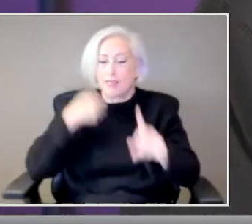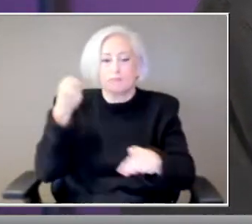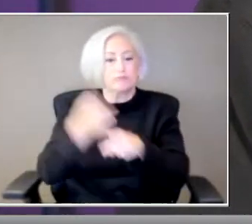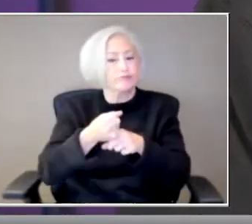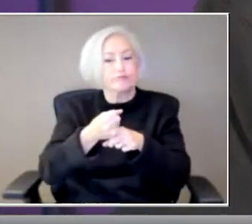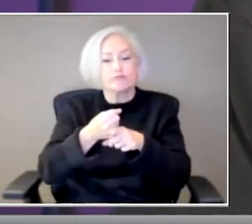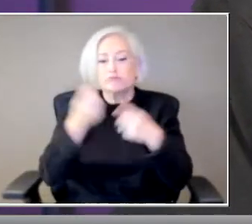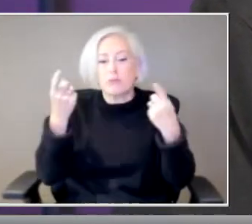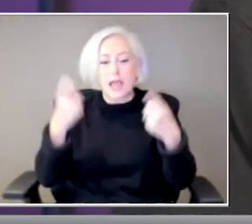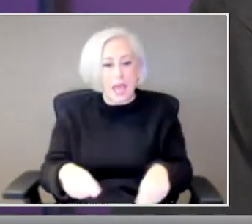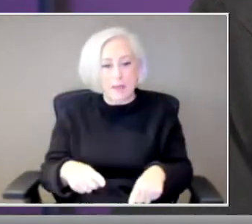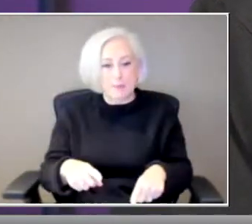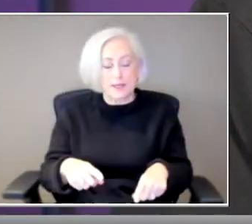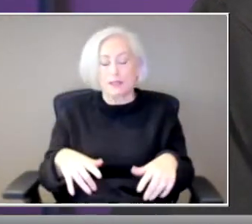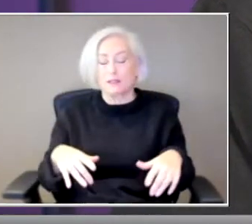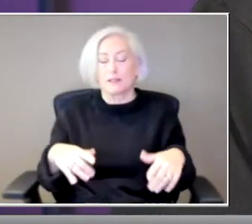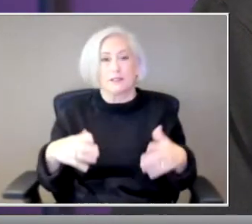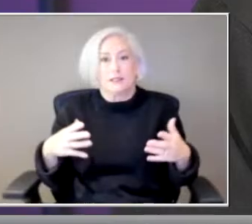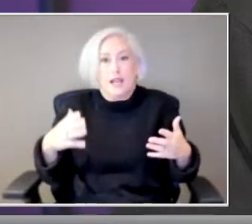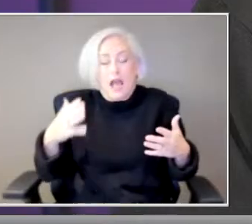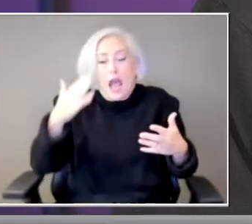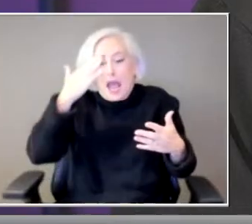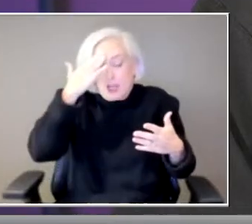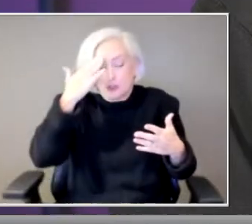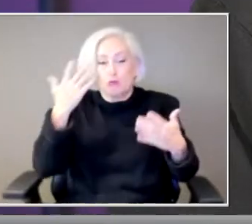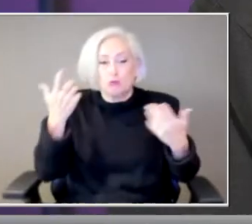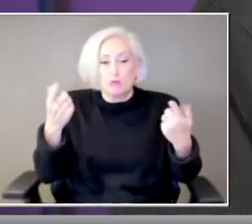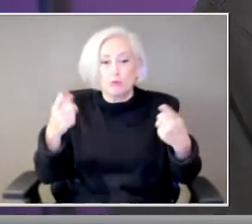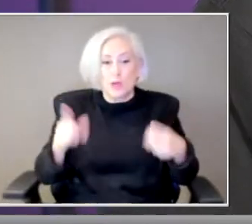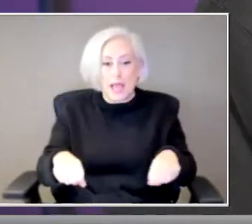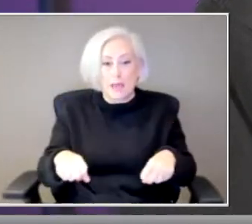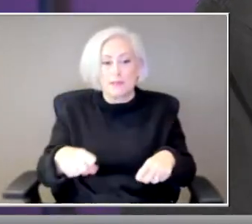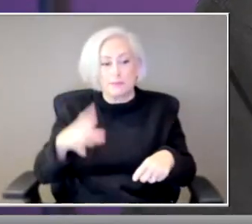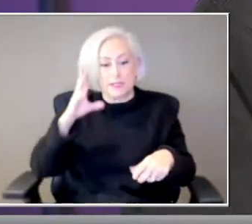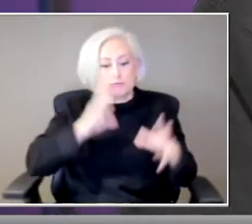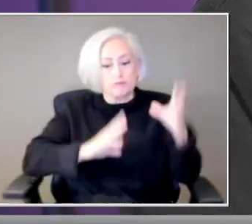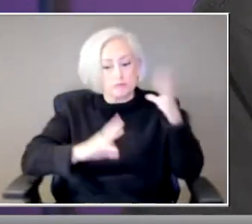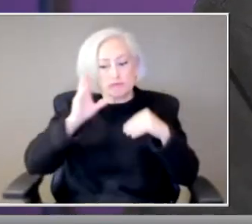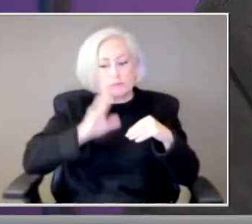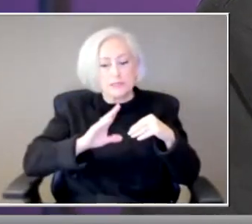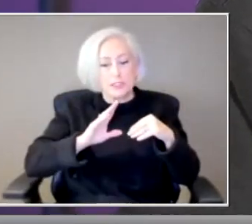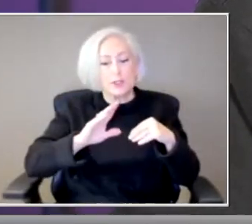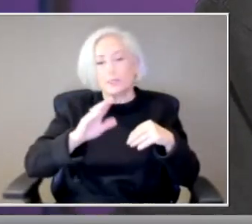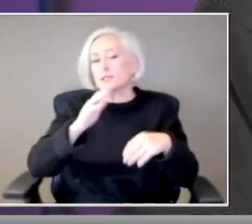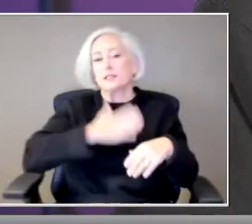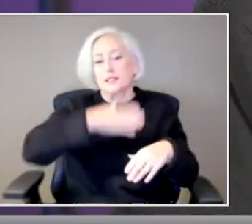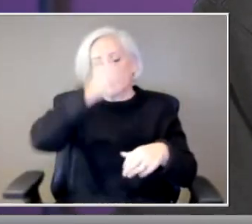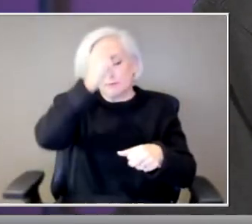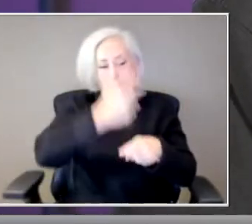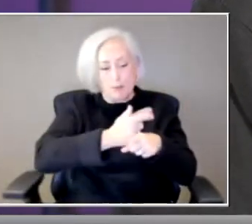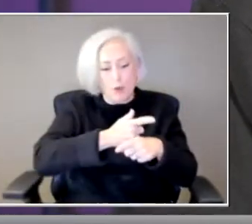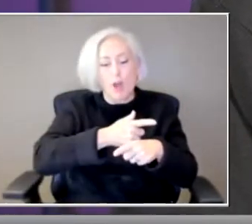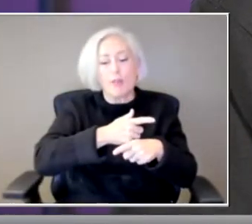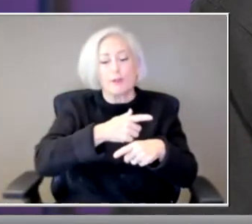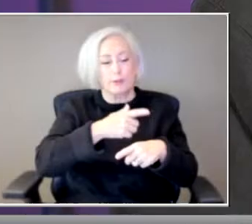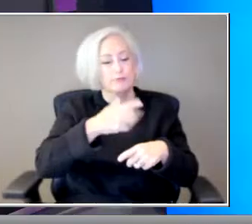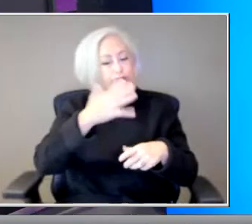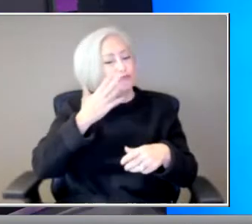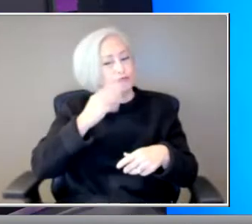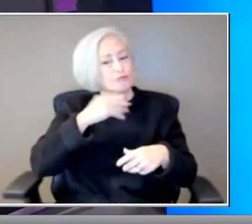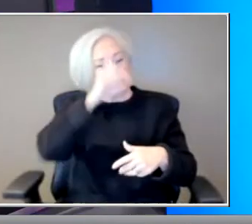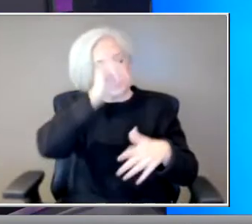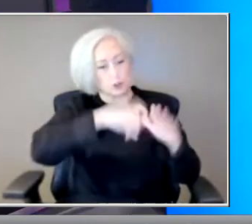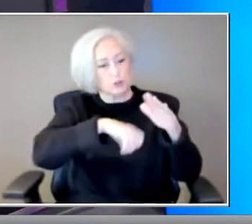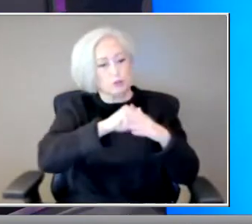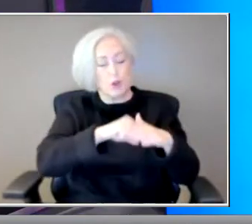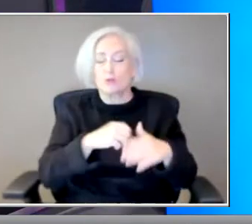like, I knew what was going on because I've been around people, you know, my brother had a stroke, so I knew what was going on. Well, thank you for your service. Yeah,